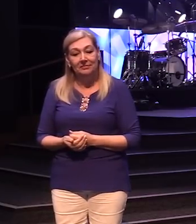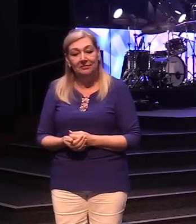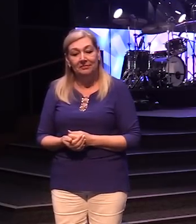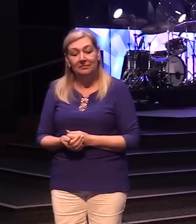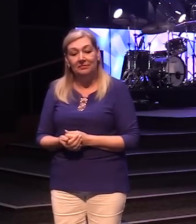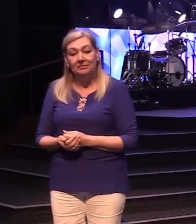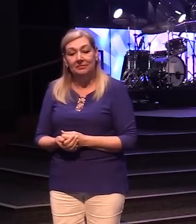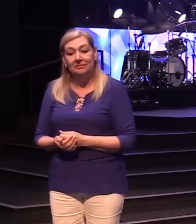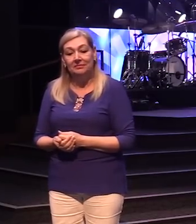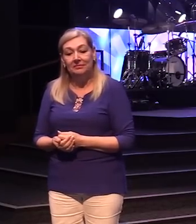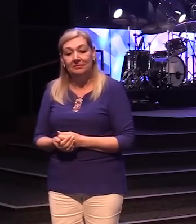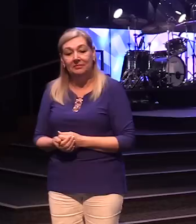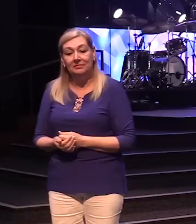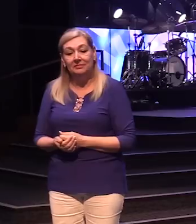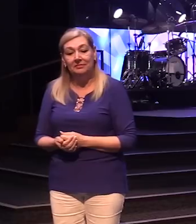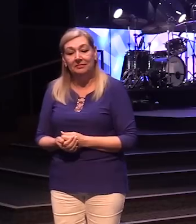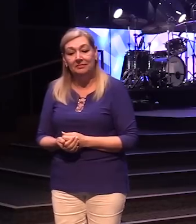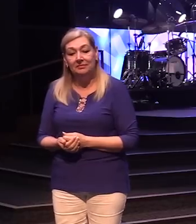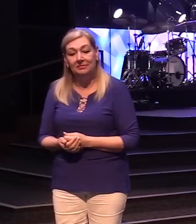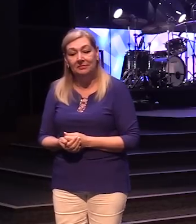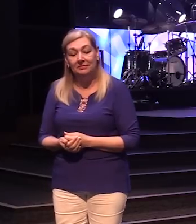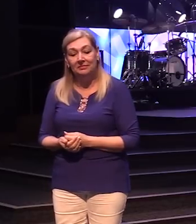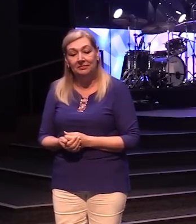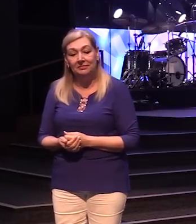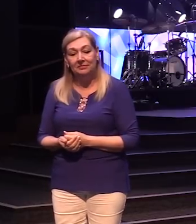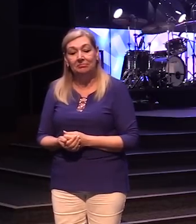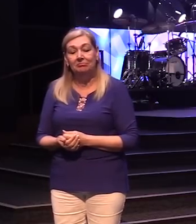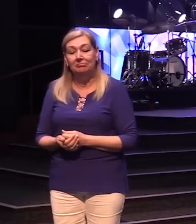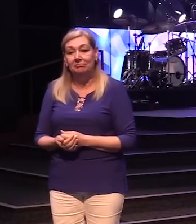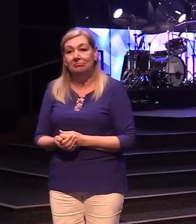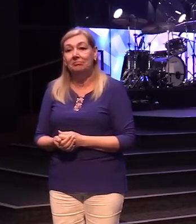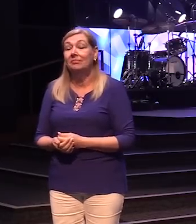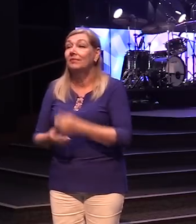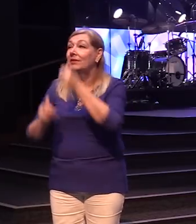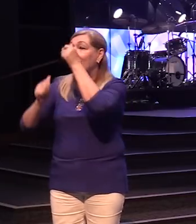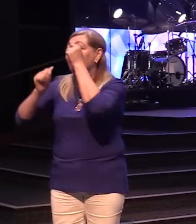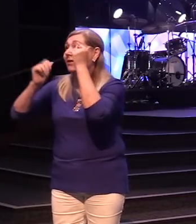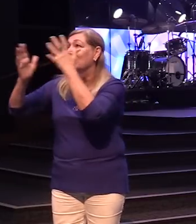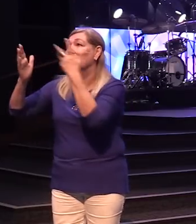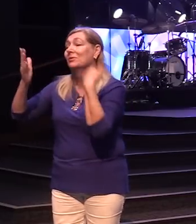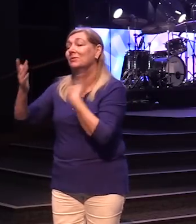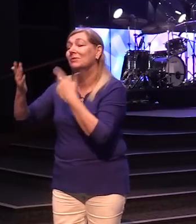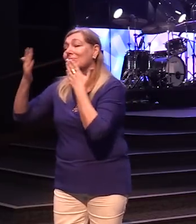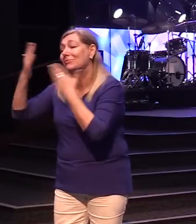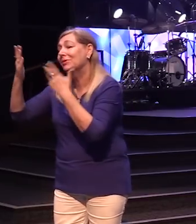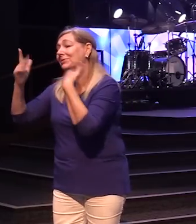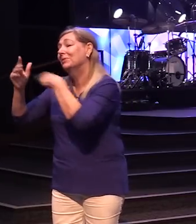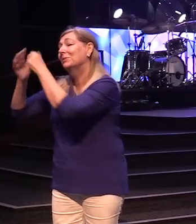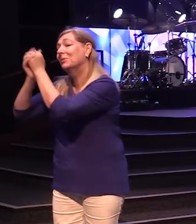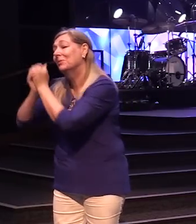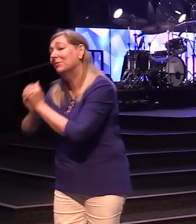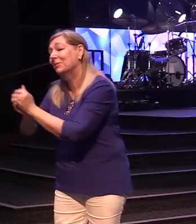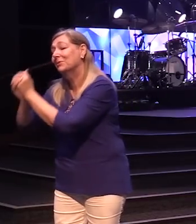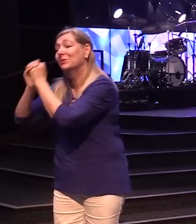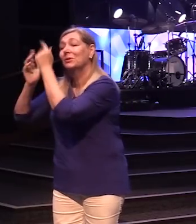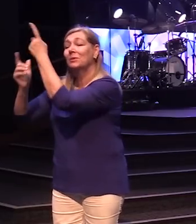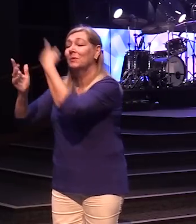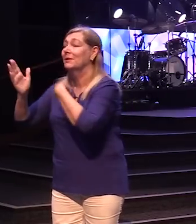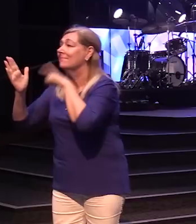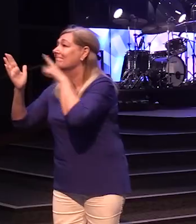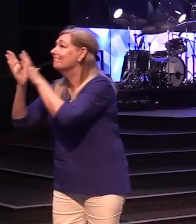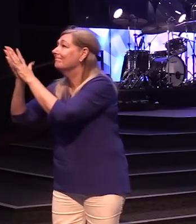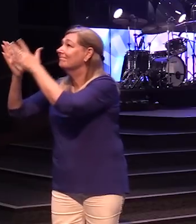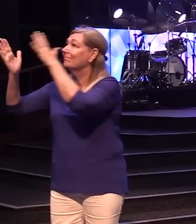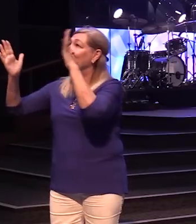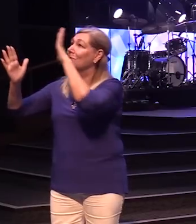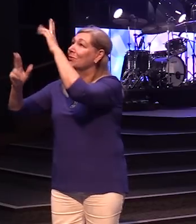Santo y úsame a su gloria. See as possible. Father, we praise you. We worship you. We laud and magnify your holy name.